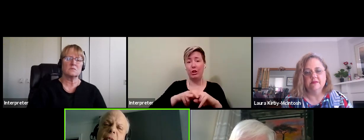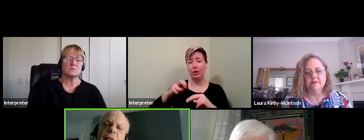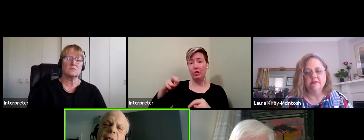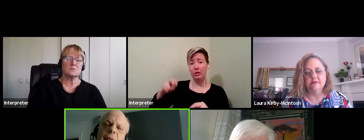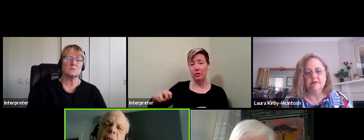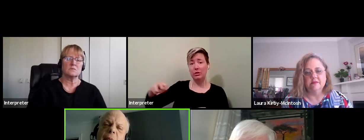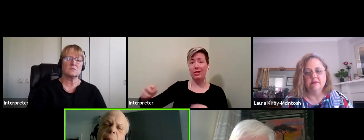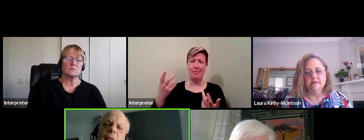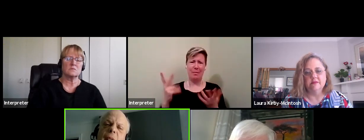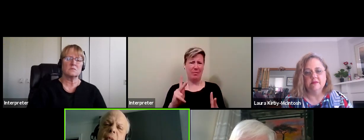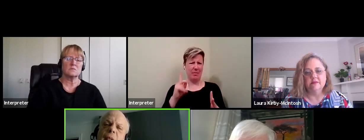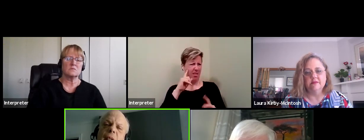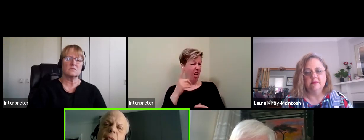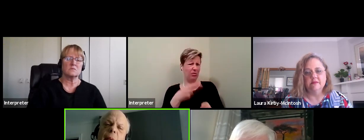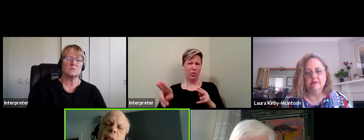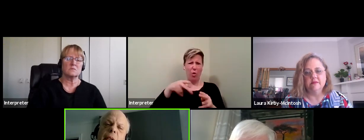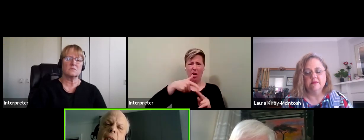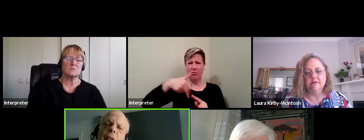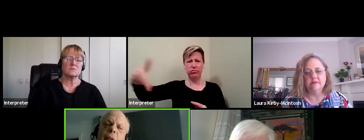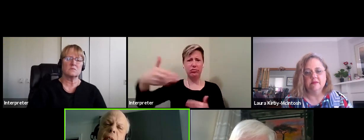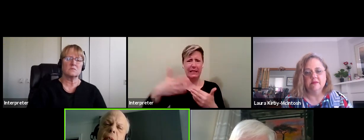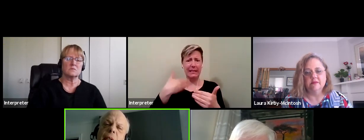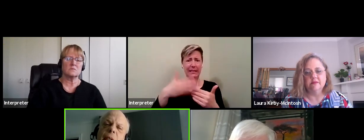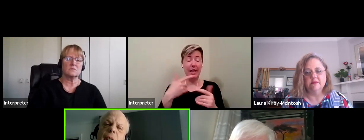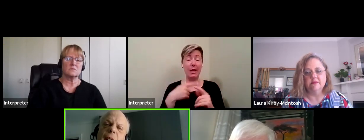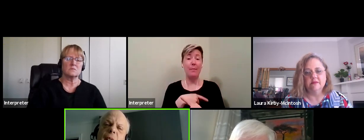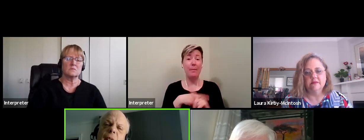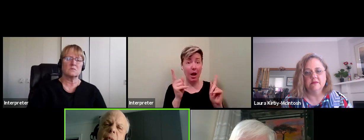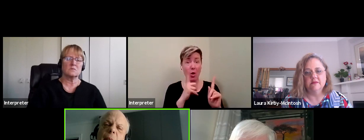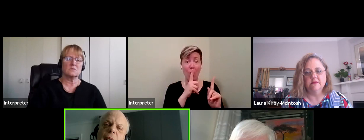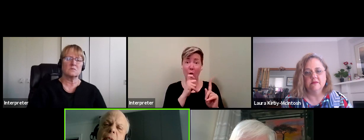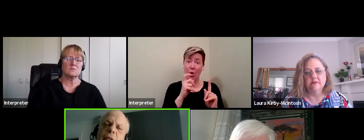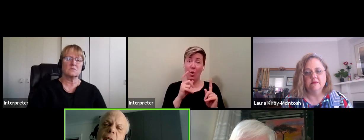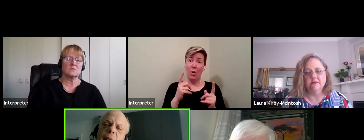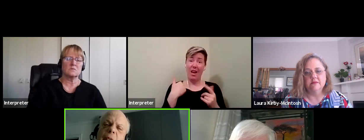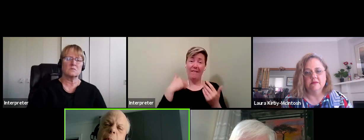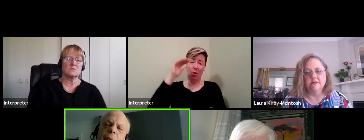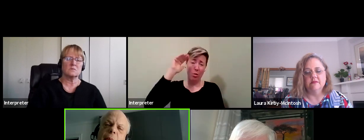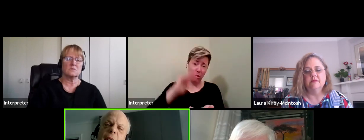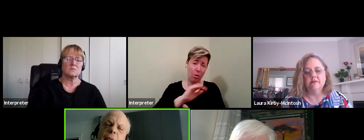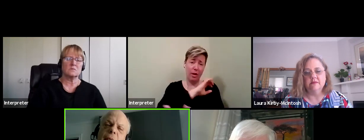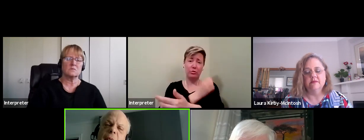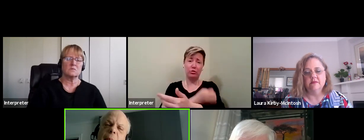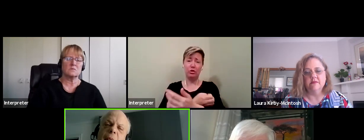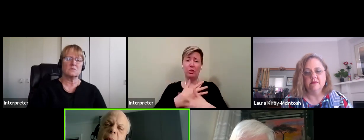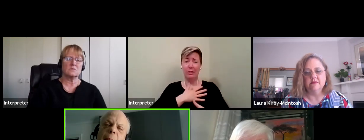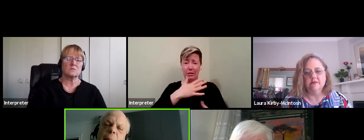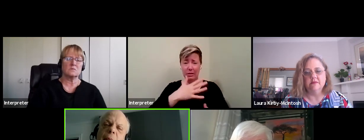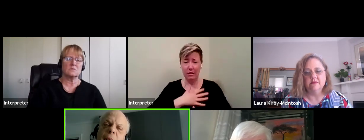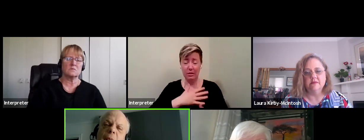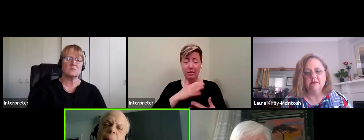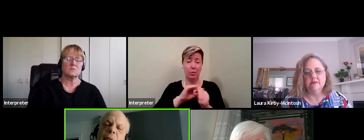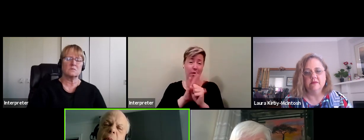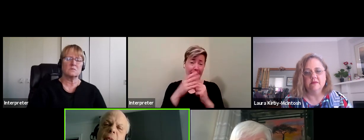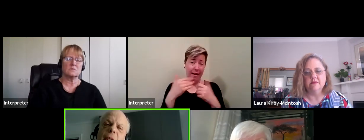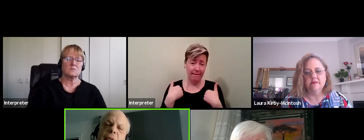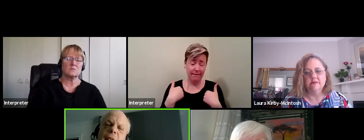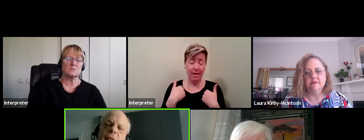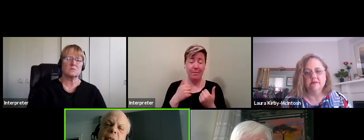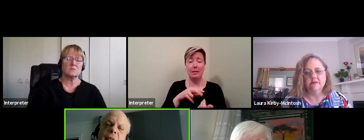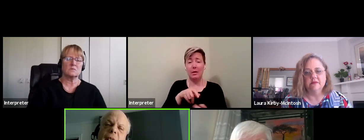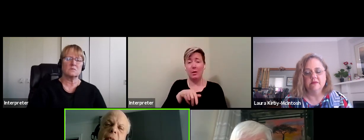long a distance, for somebody who's got COVID, who's got low energy and respiratory issues, they may only be able to go a few